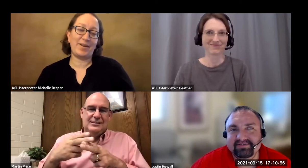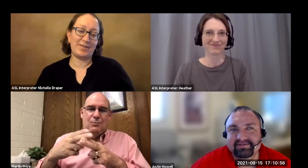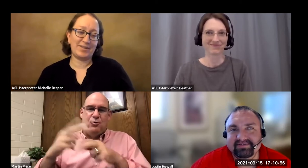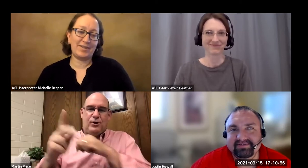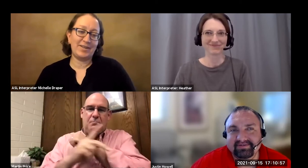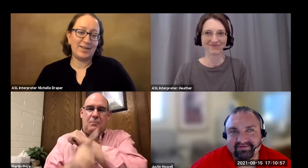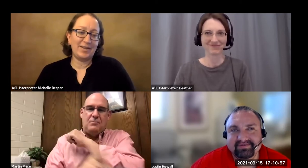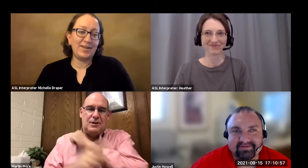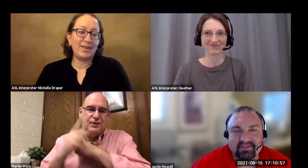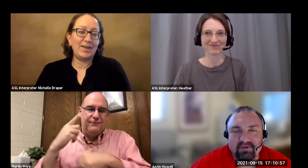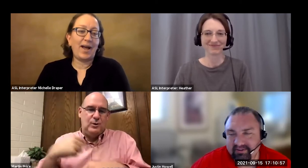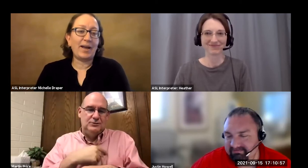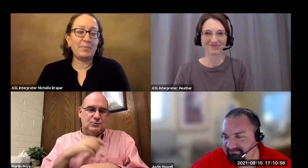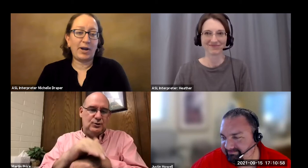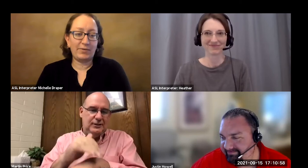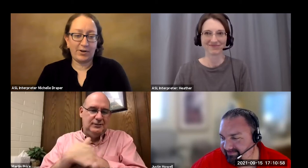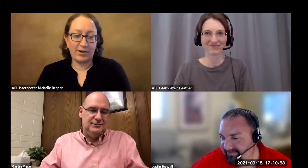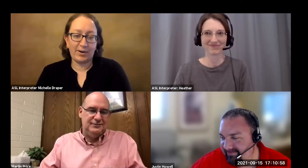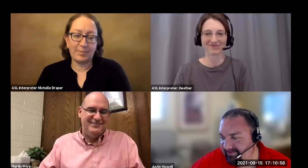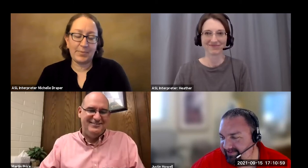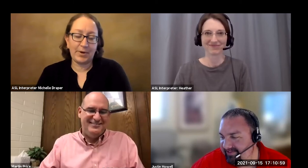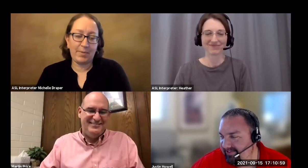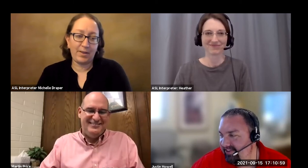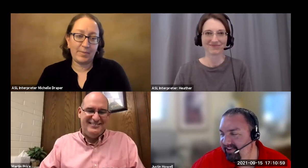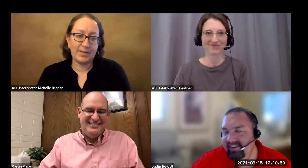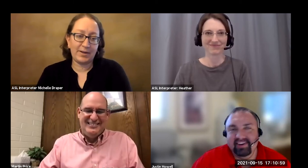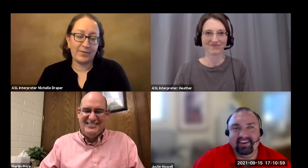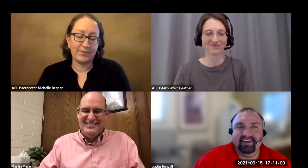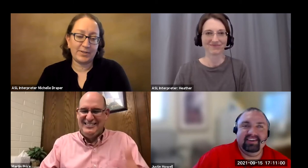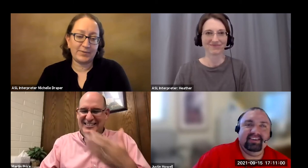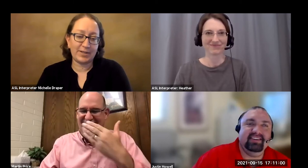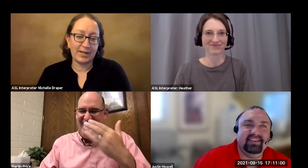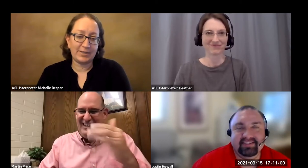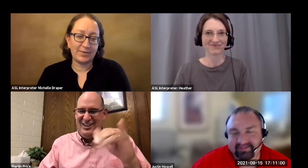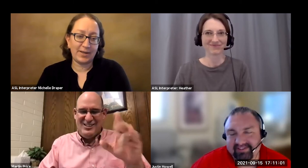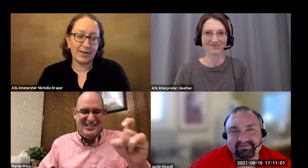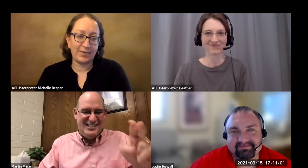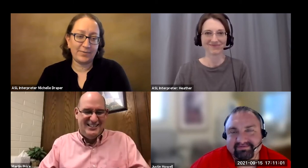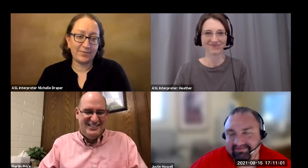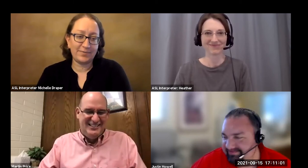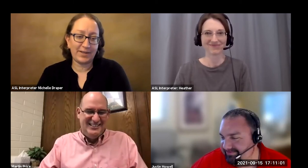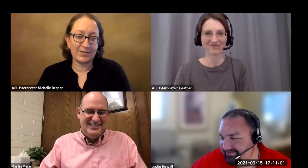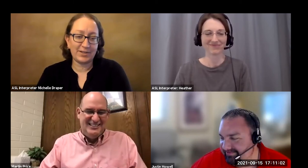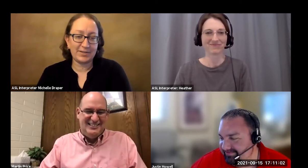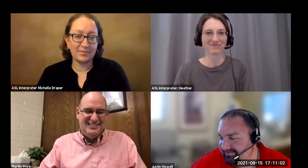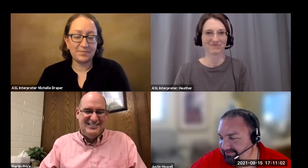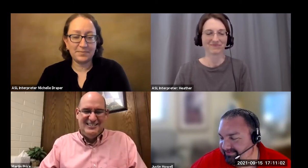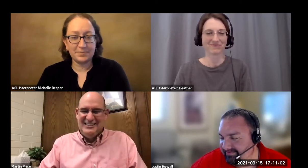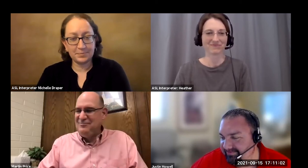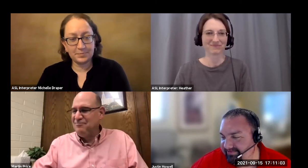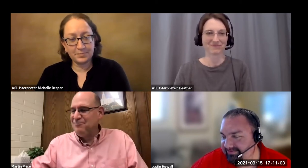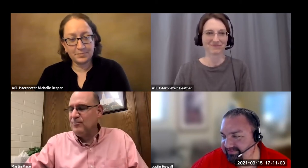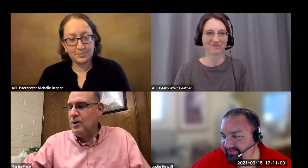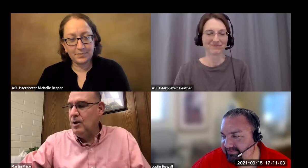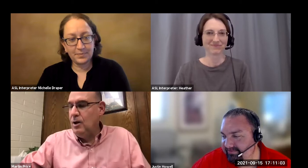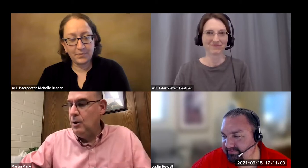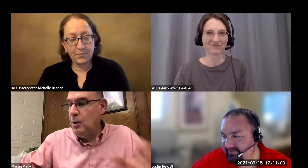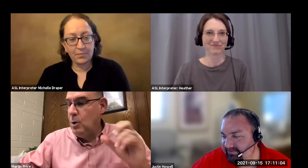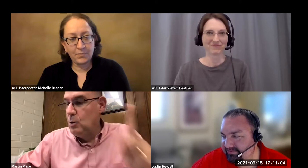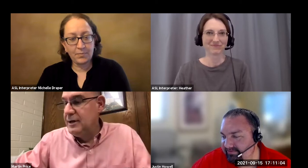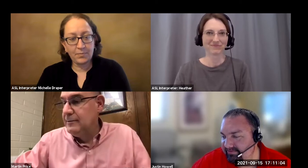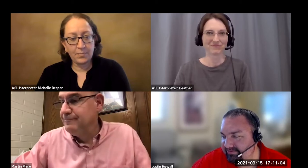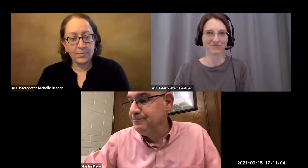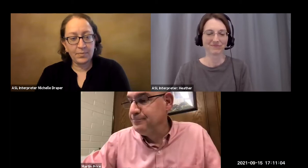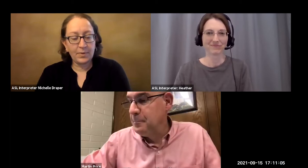Thank you so much. You're welcome. I'm grateful you're a temporary parliamentarian for us tonight, so thank you. Thanks, Justin.